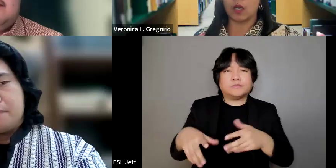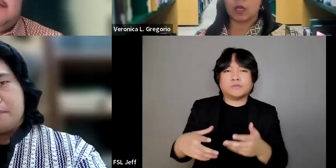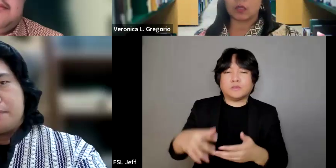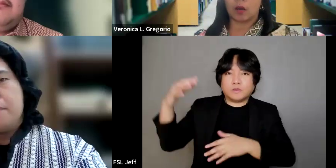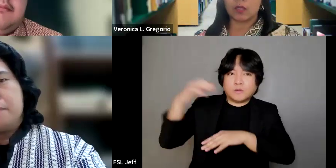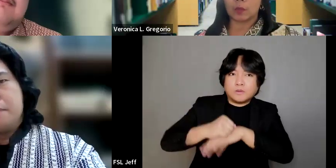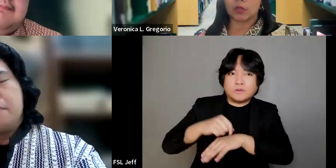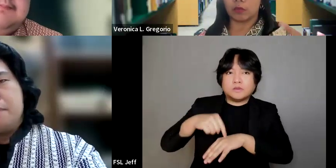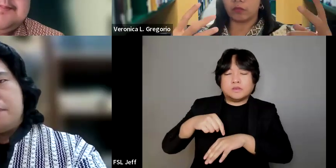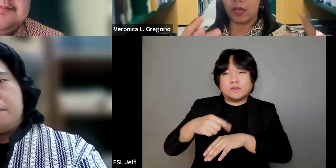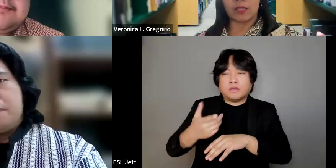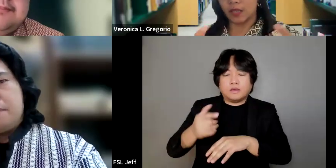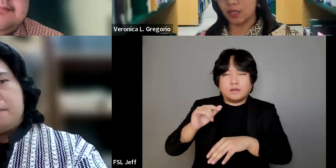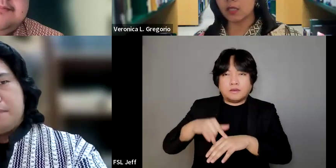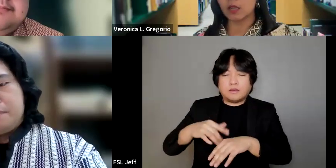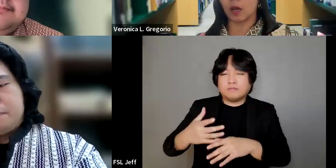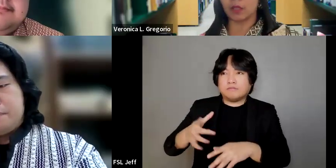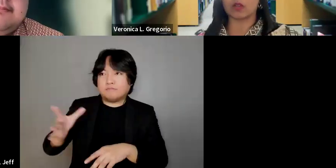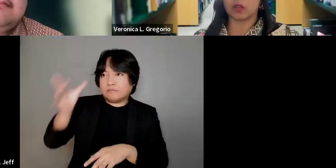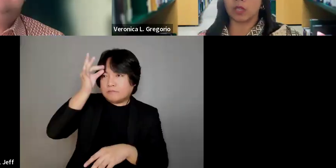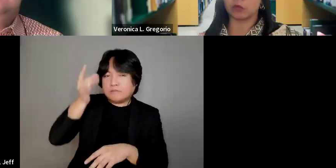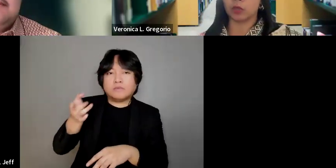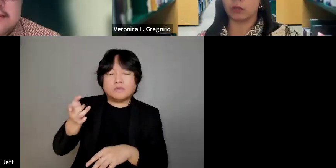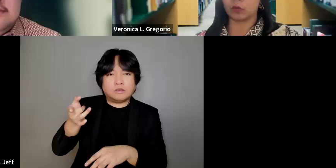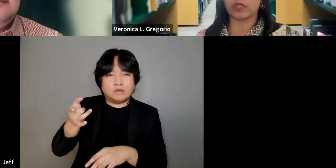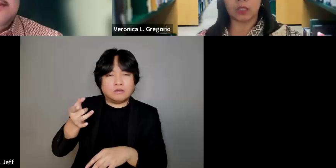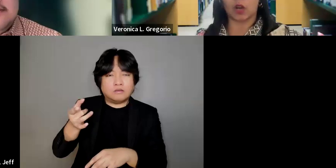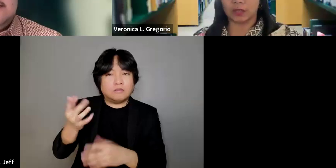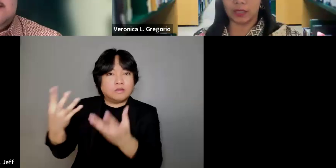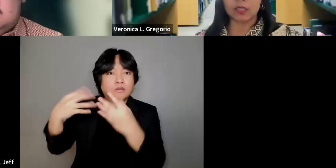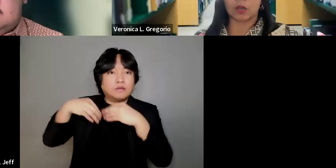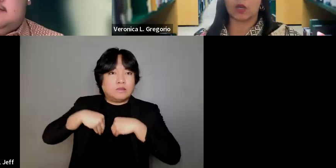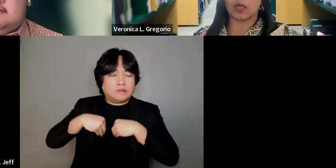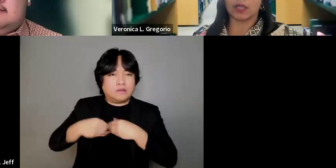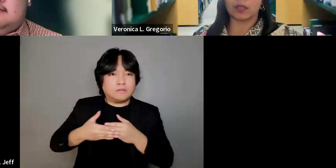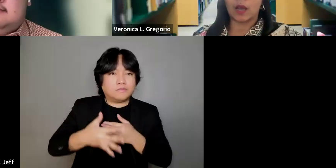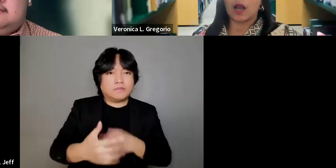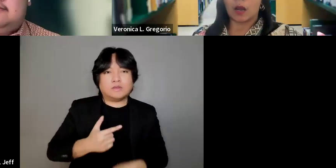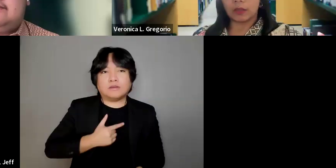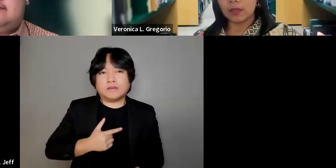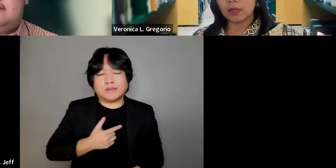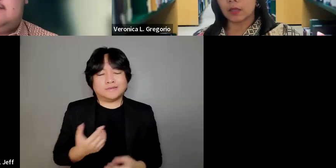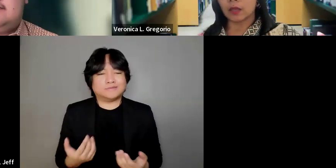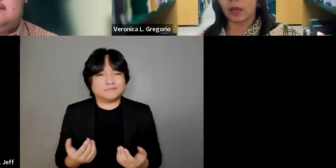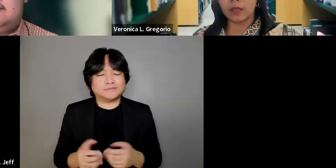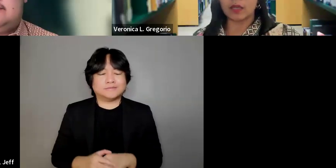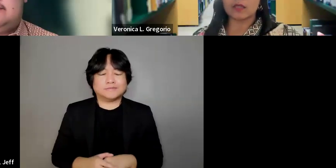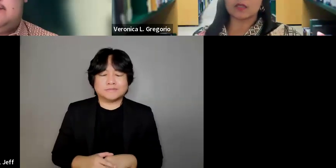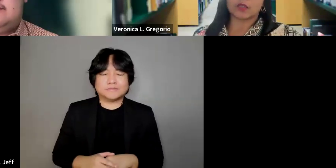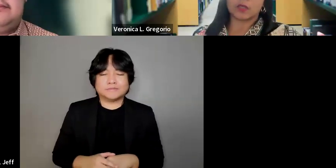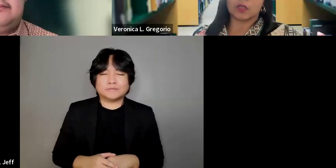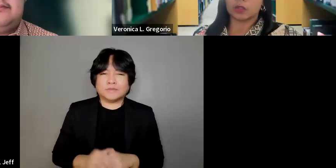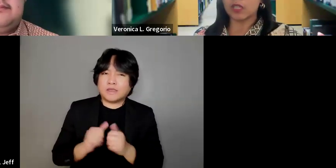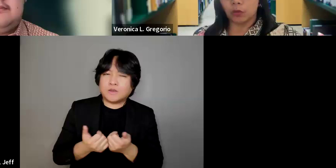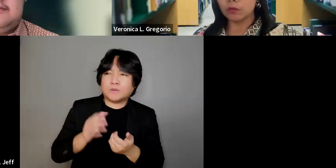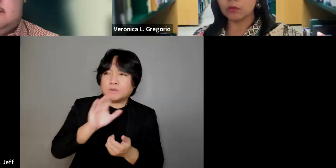shaped the conception of laziness, particularly in rural context, no? And how these